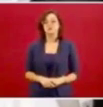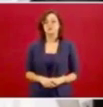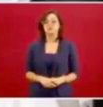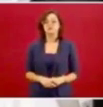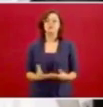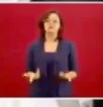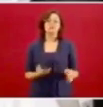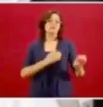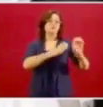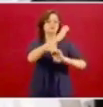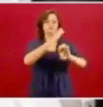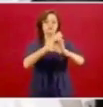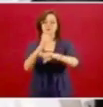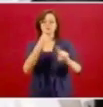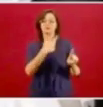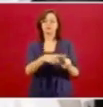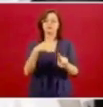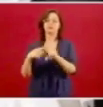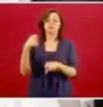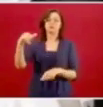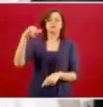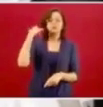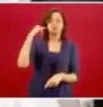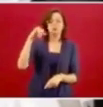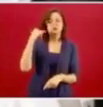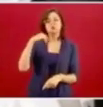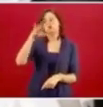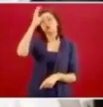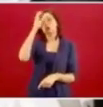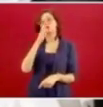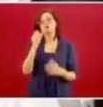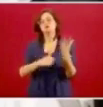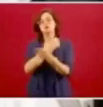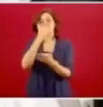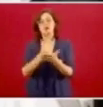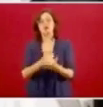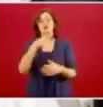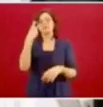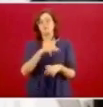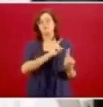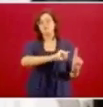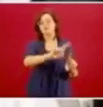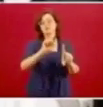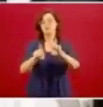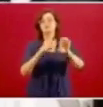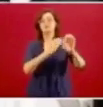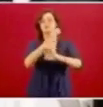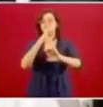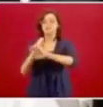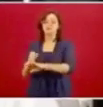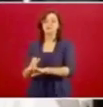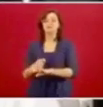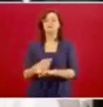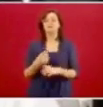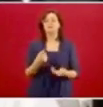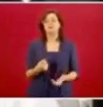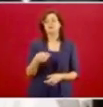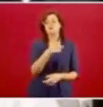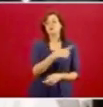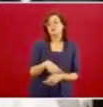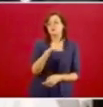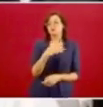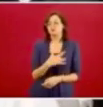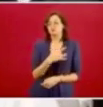been suffering discrimination. And this has happened in Mexico City, Yucatan, Coahuila, and